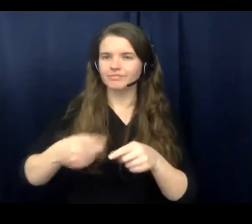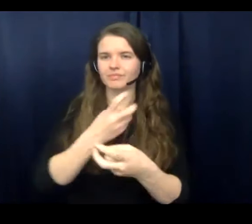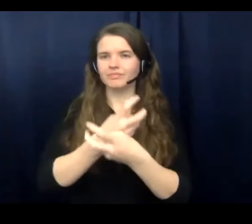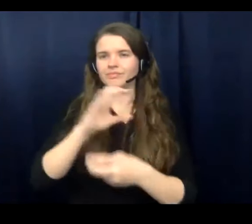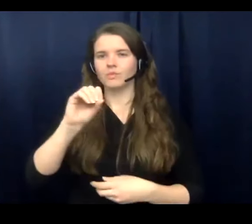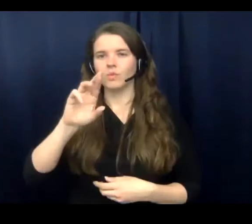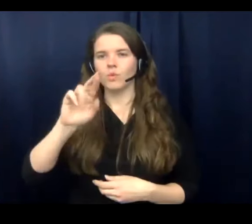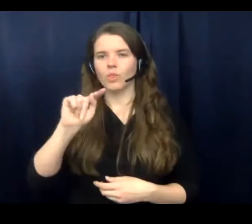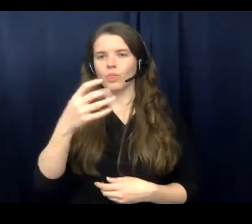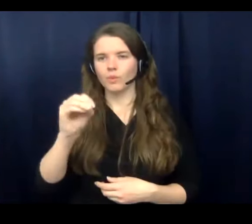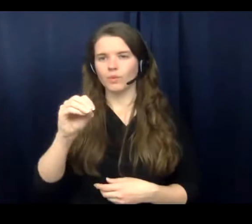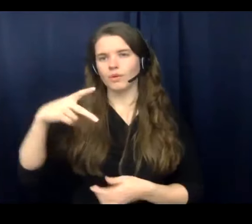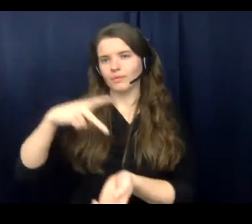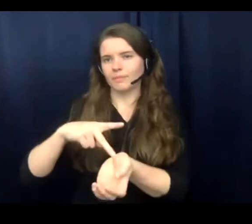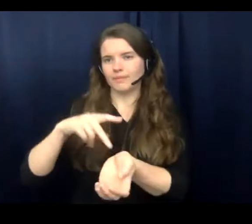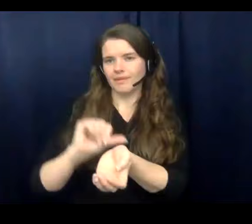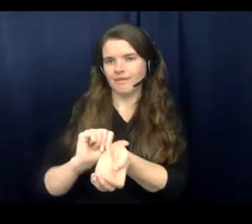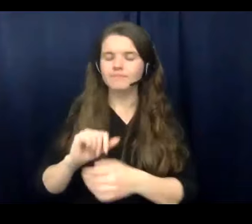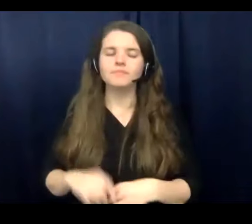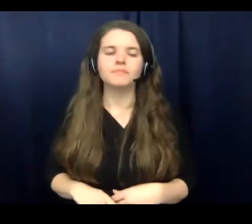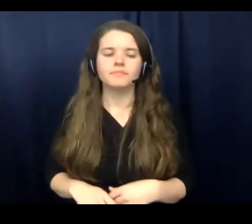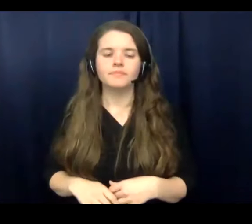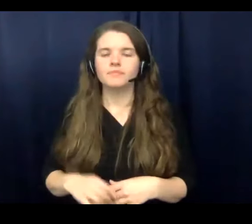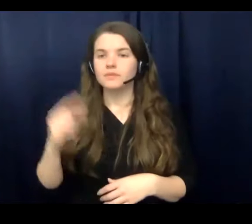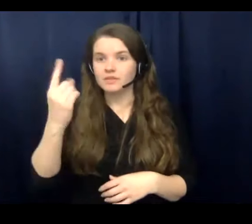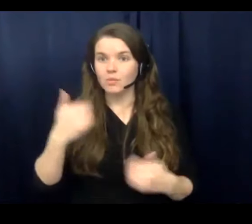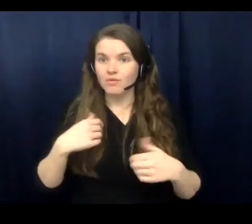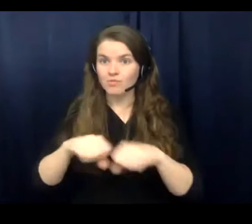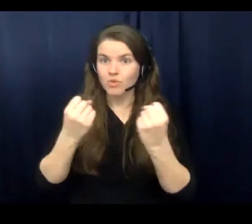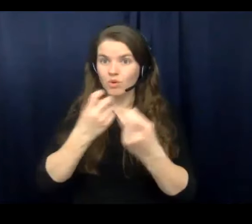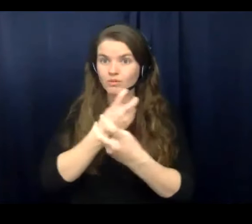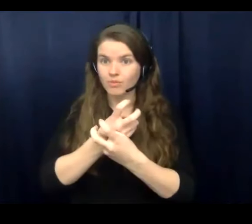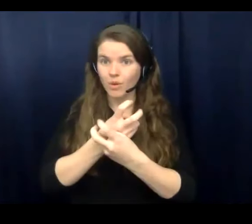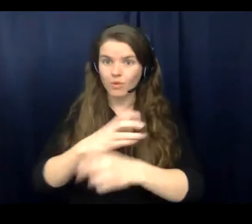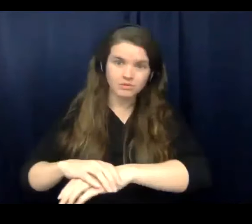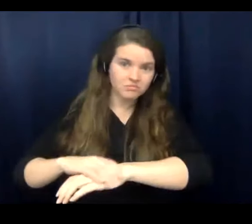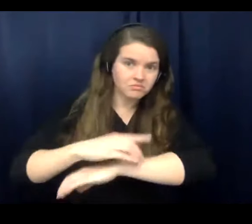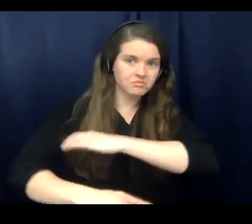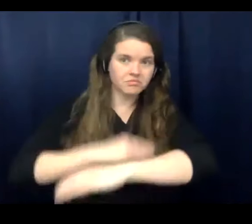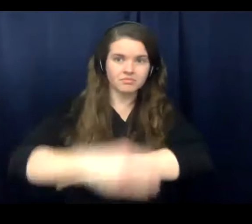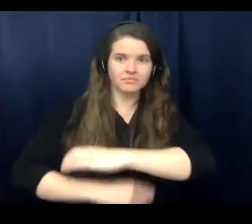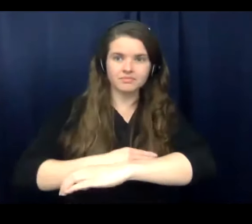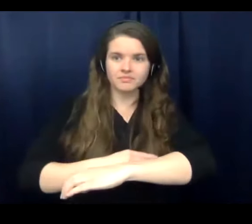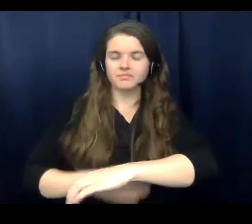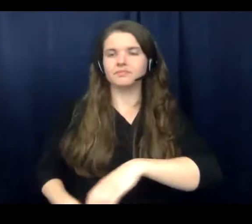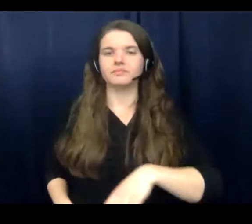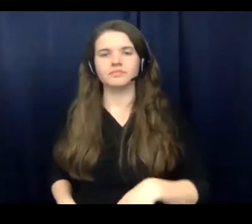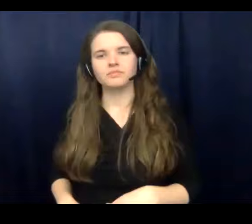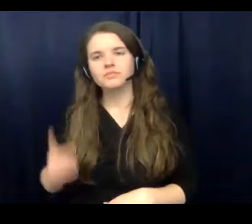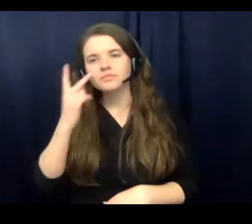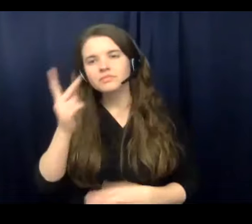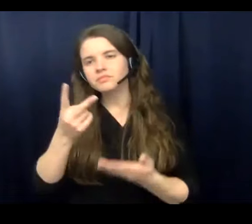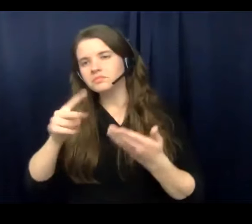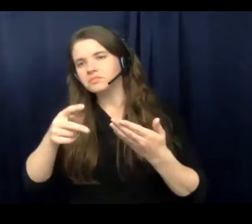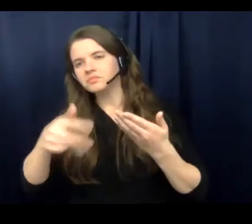And when we, when someone has a broken bone and we put it in a cast, and we see them in 2 to 3 weeks after